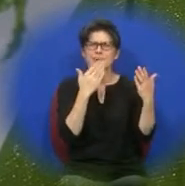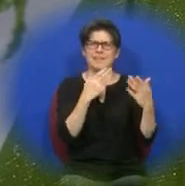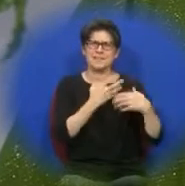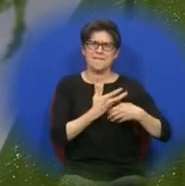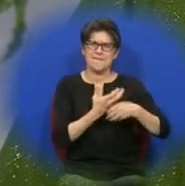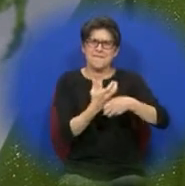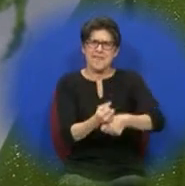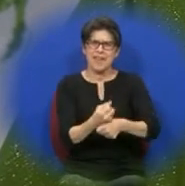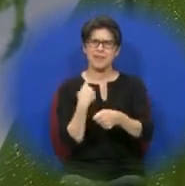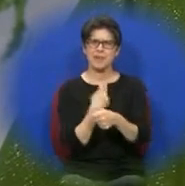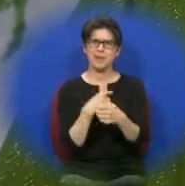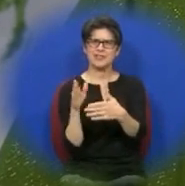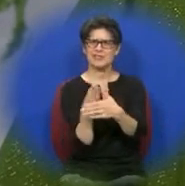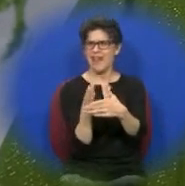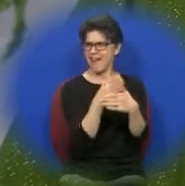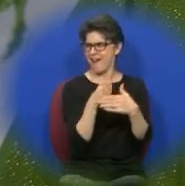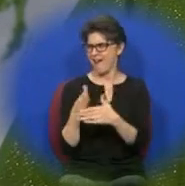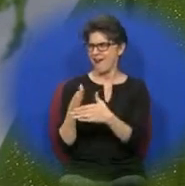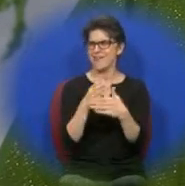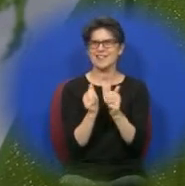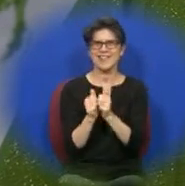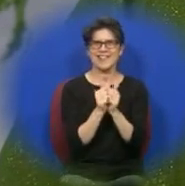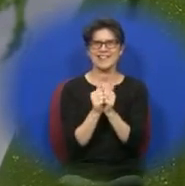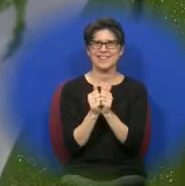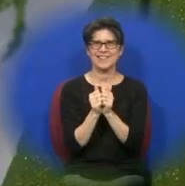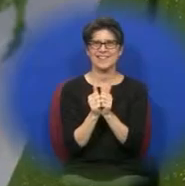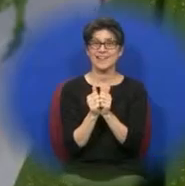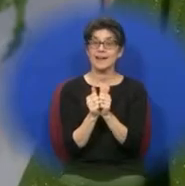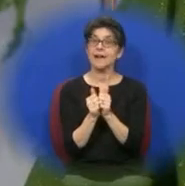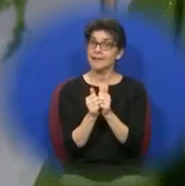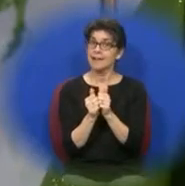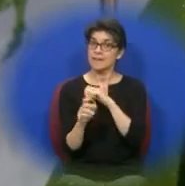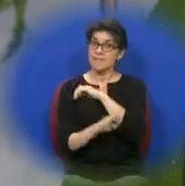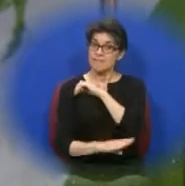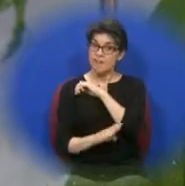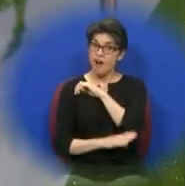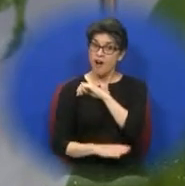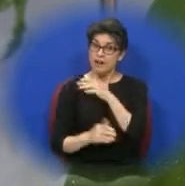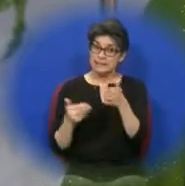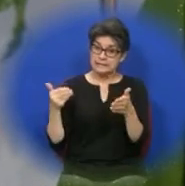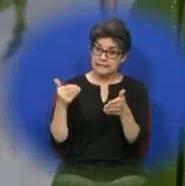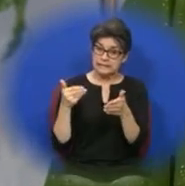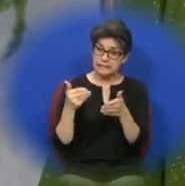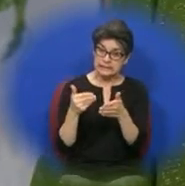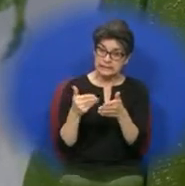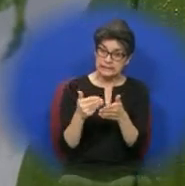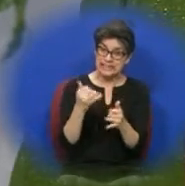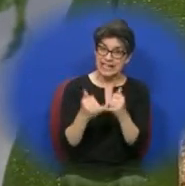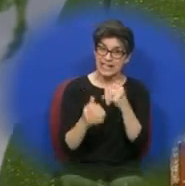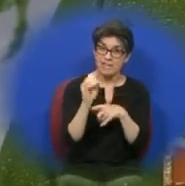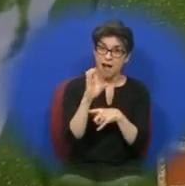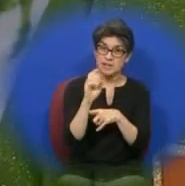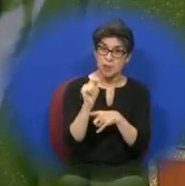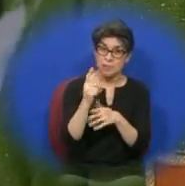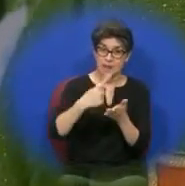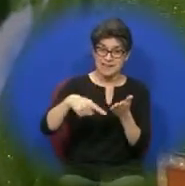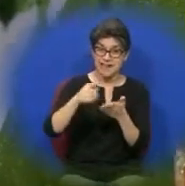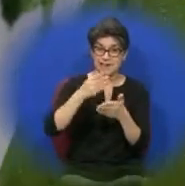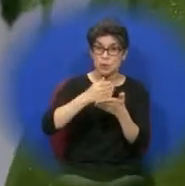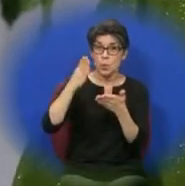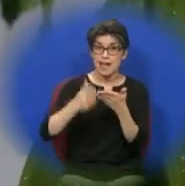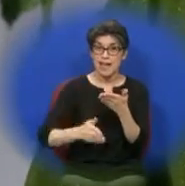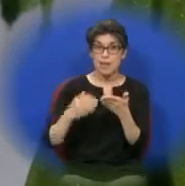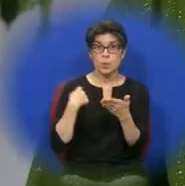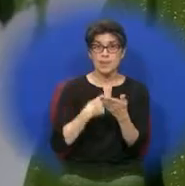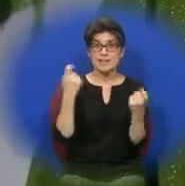we share together. And in this fall, as we come to the end of the month of October, and next weekend we will